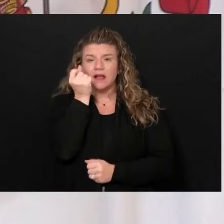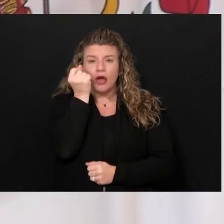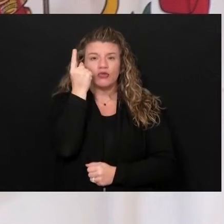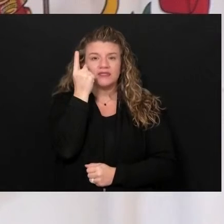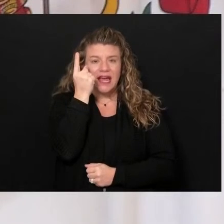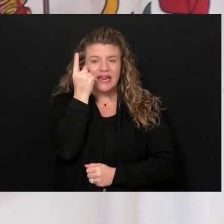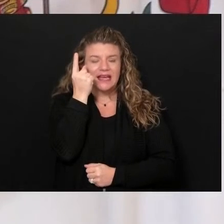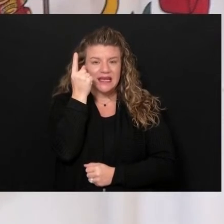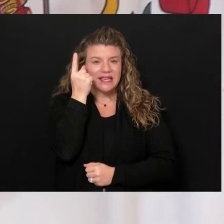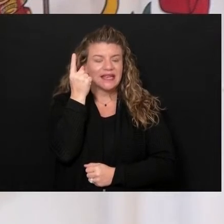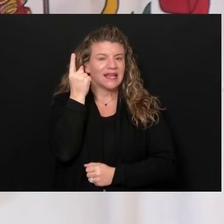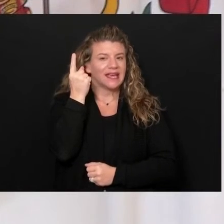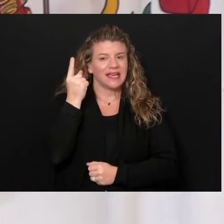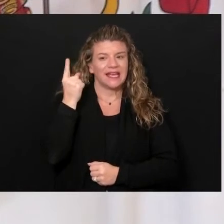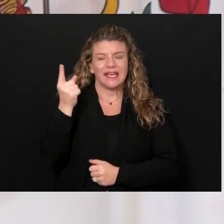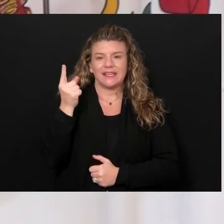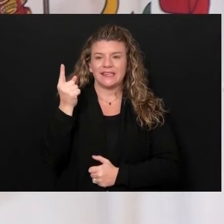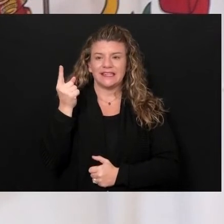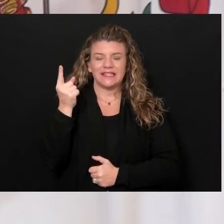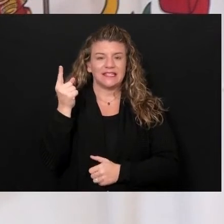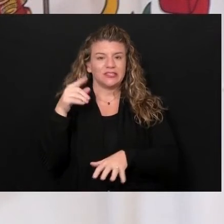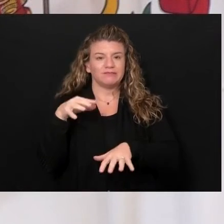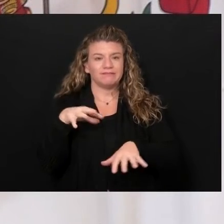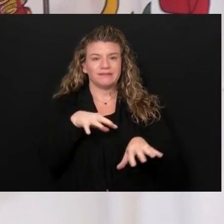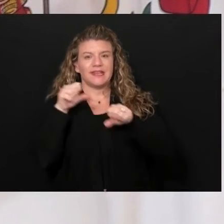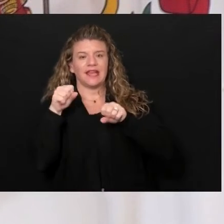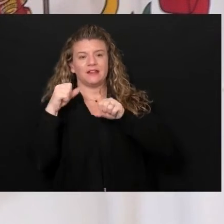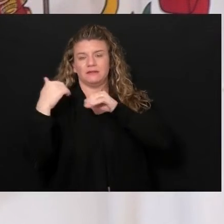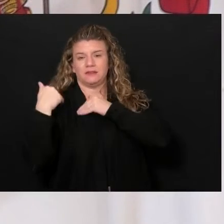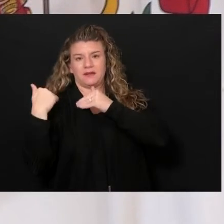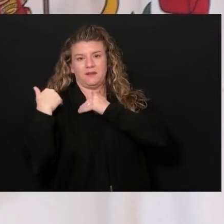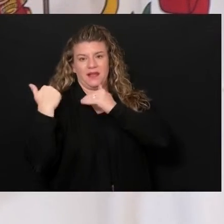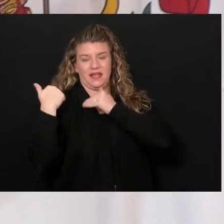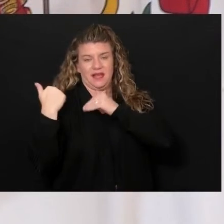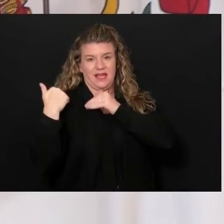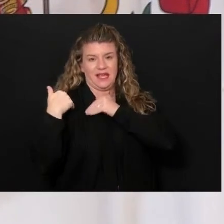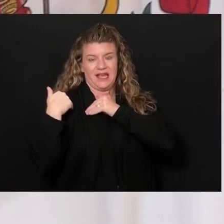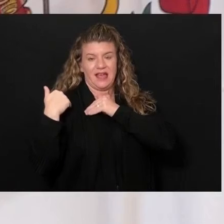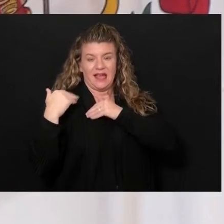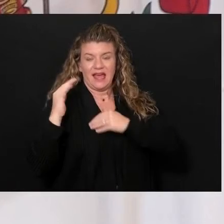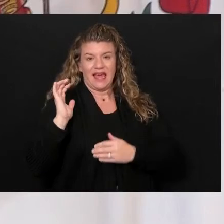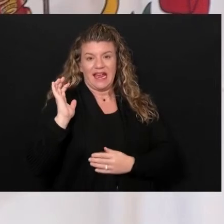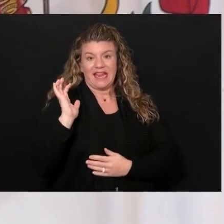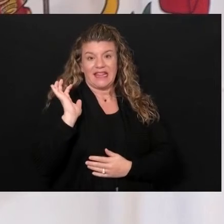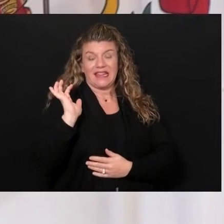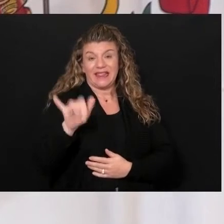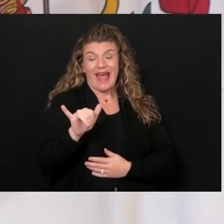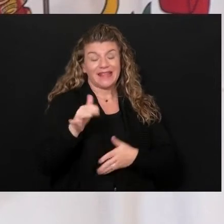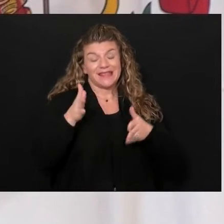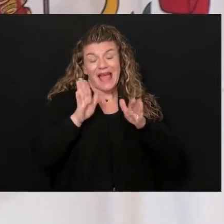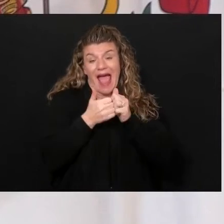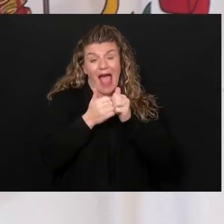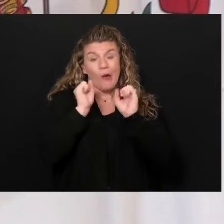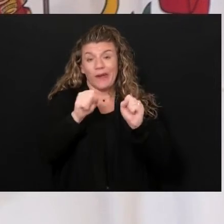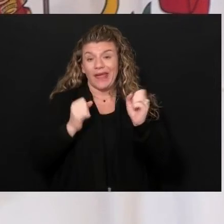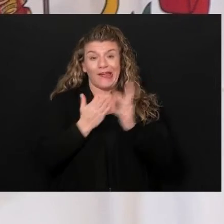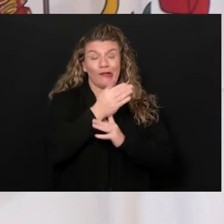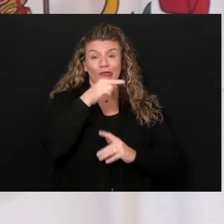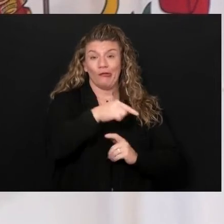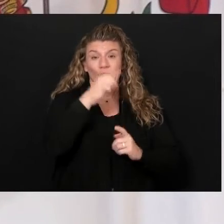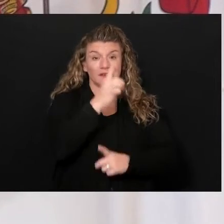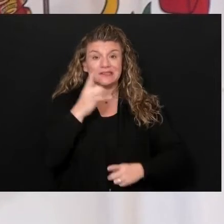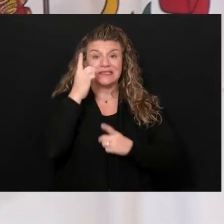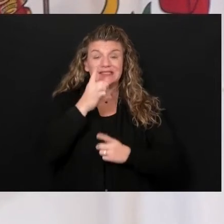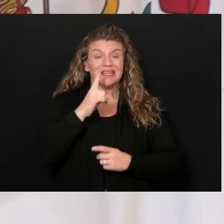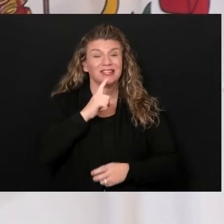understanding and taking all this responsibility on Him, and that's the way we'll get through this. But it's tough